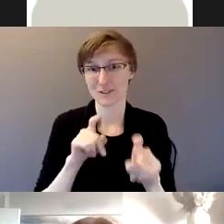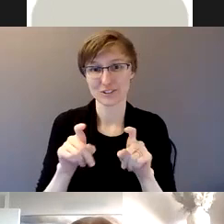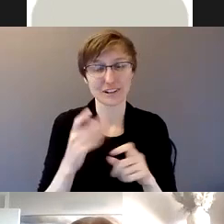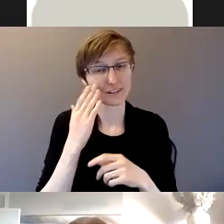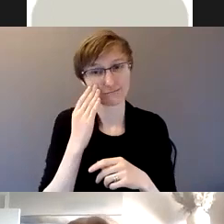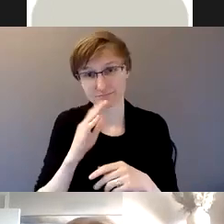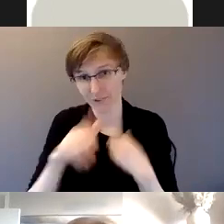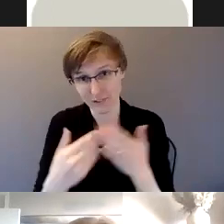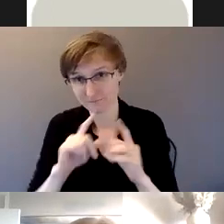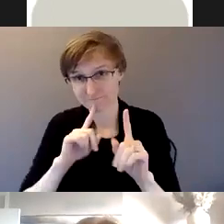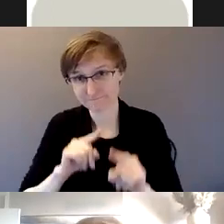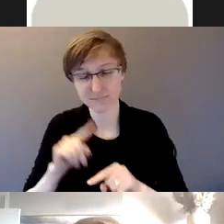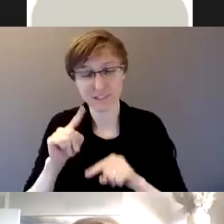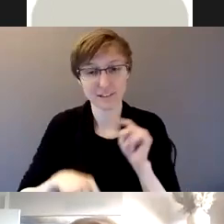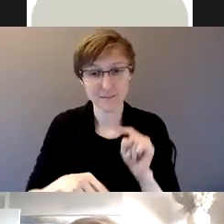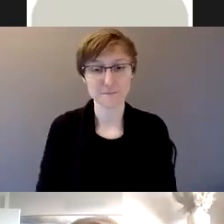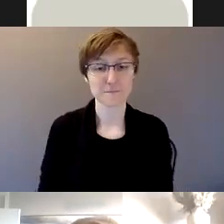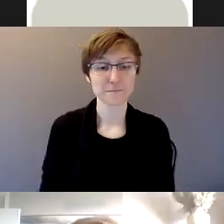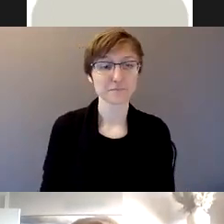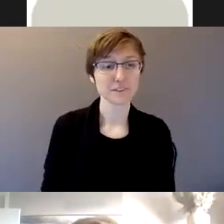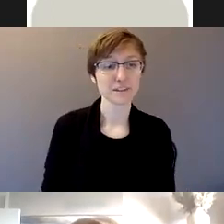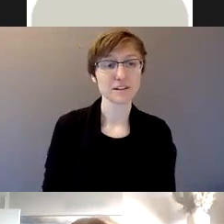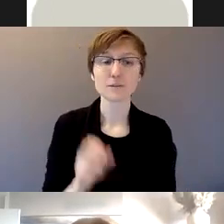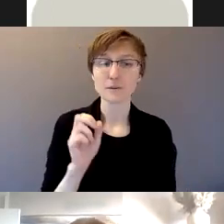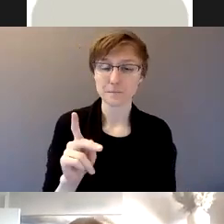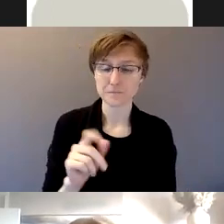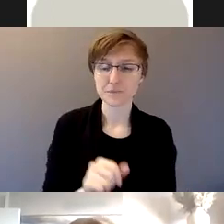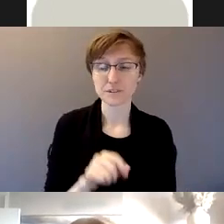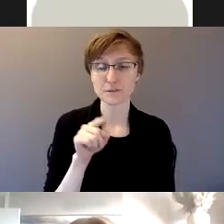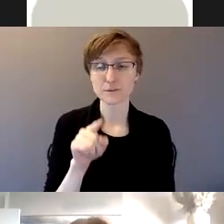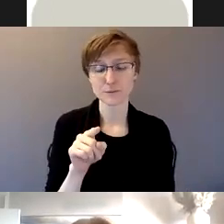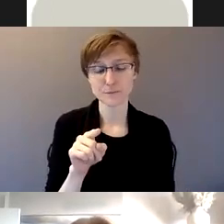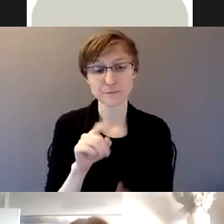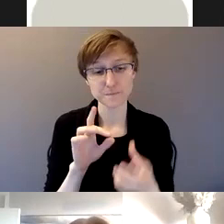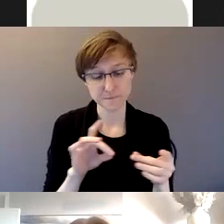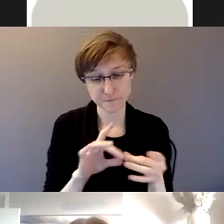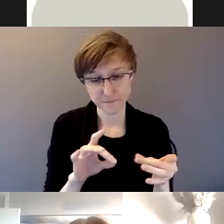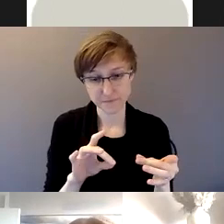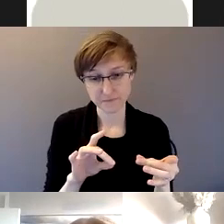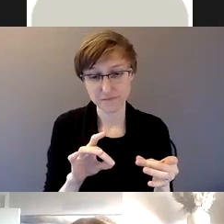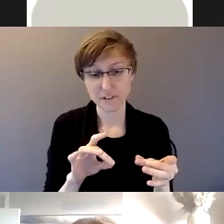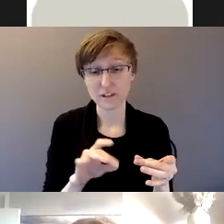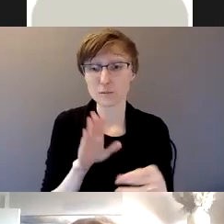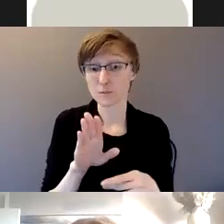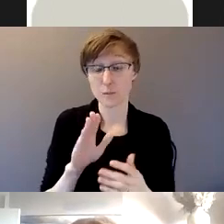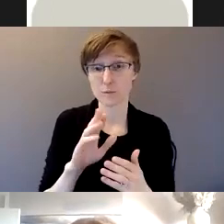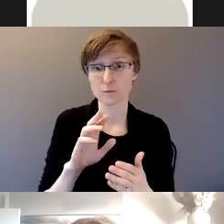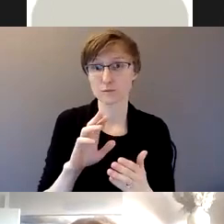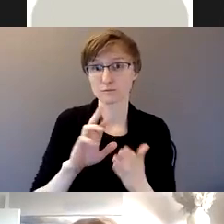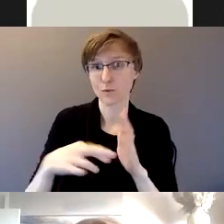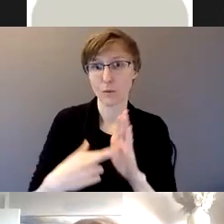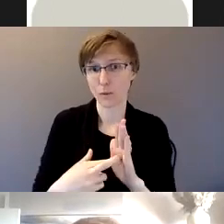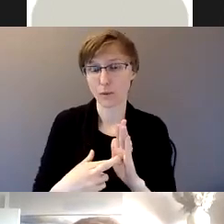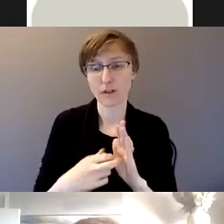we're going to look at, as if you briefly touched on saying, of course, you know, your role isn't there to be sort of